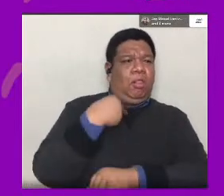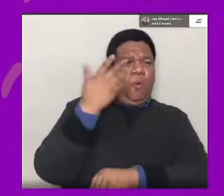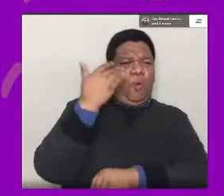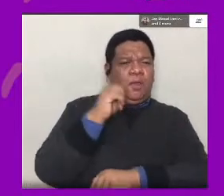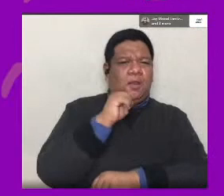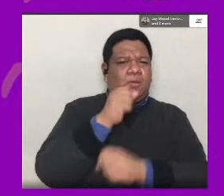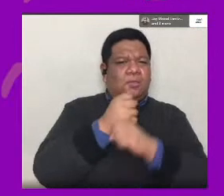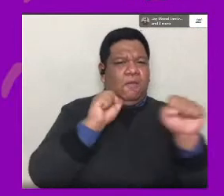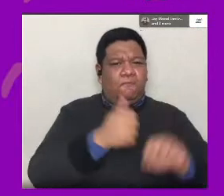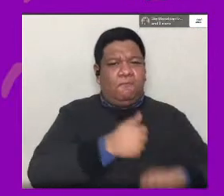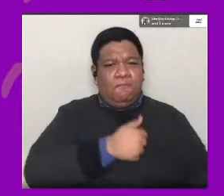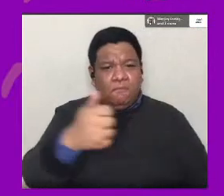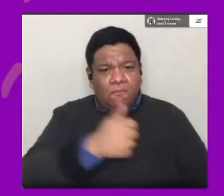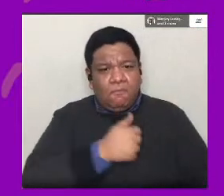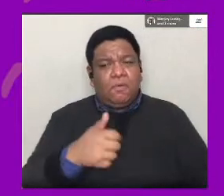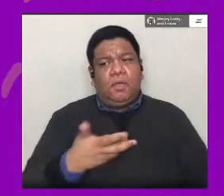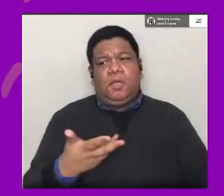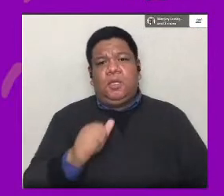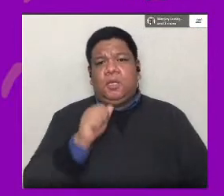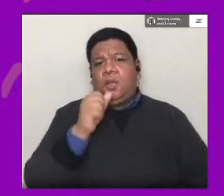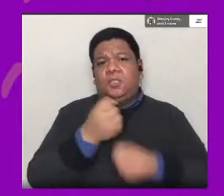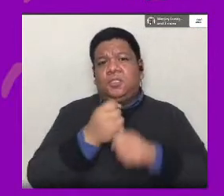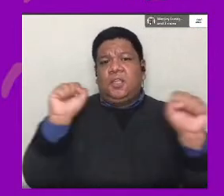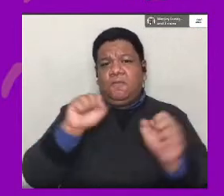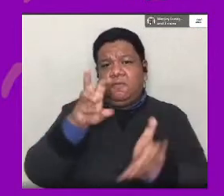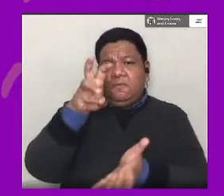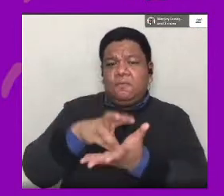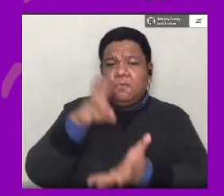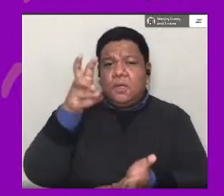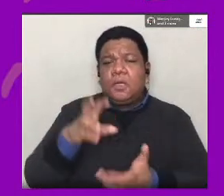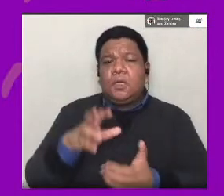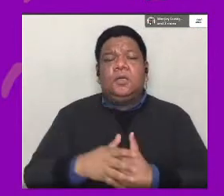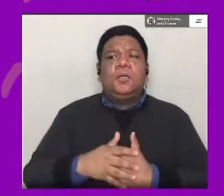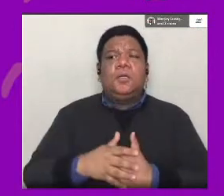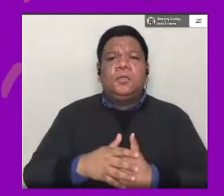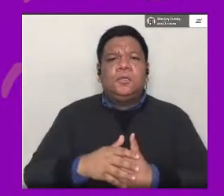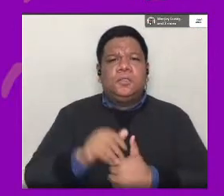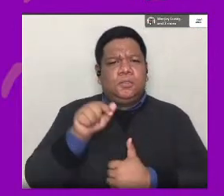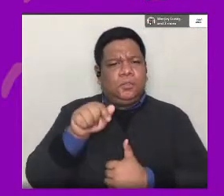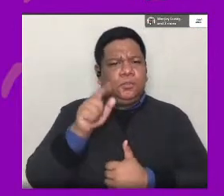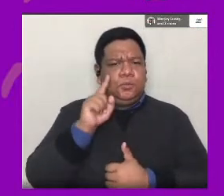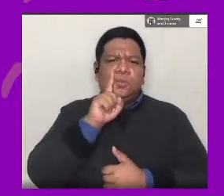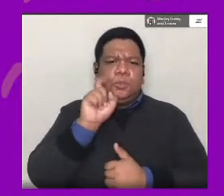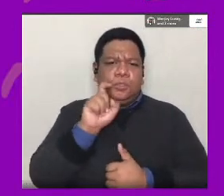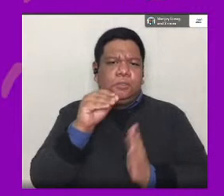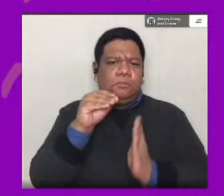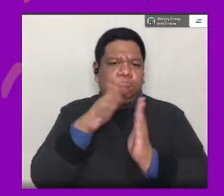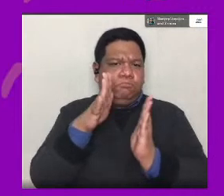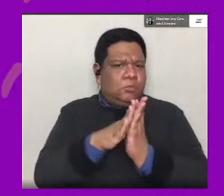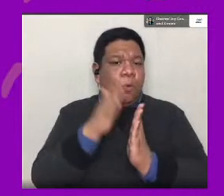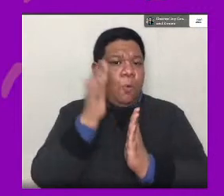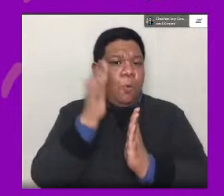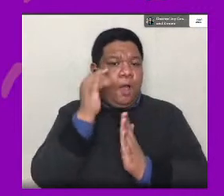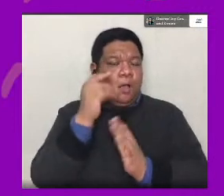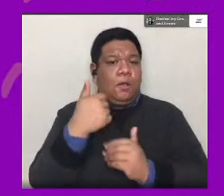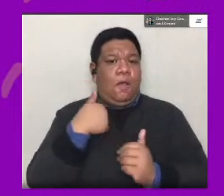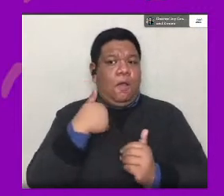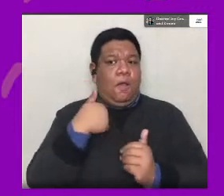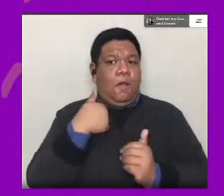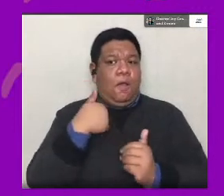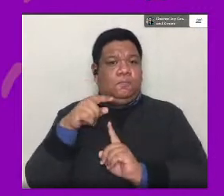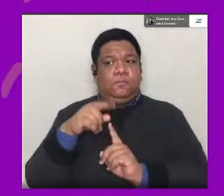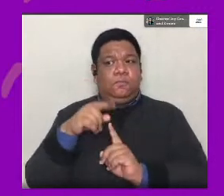or unsafe facilities. This is noteworthy because mistreatment during maternal, newborn, and